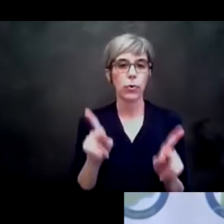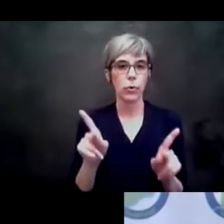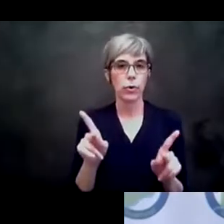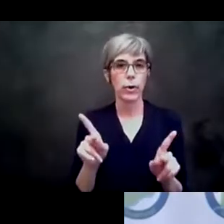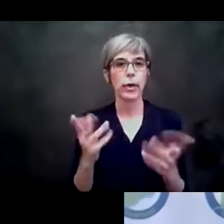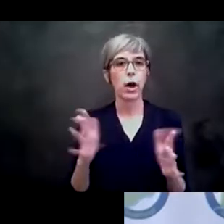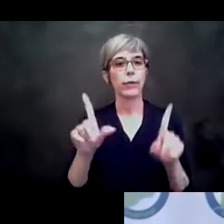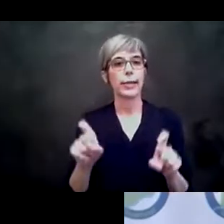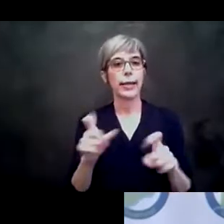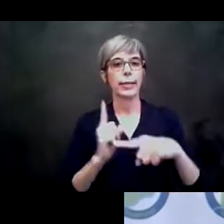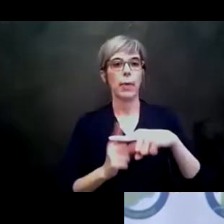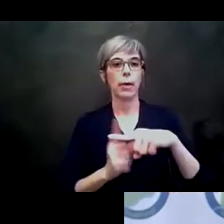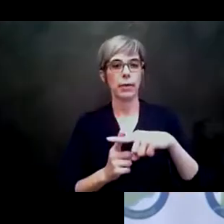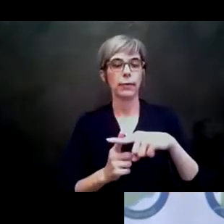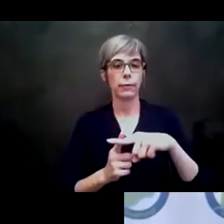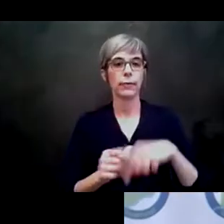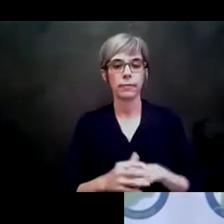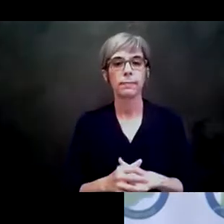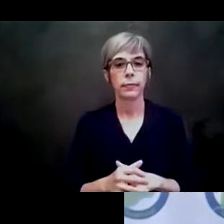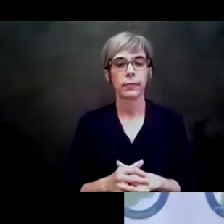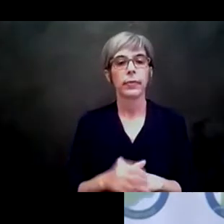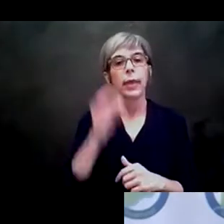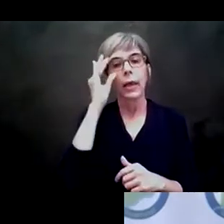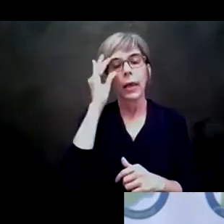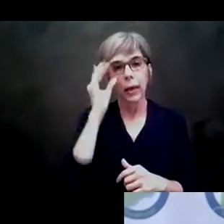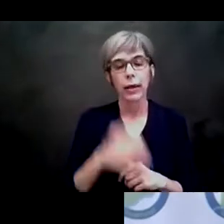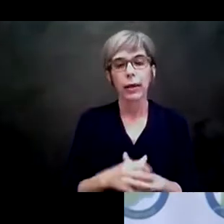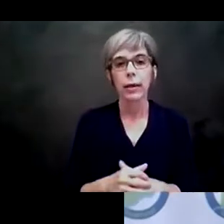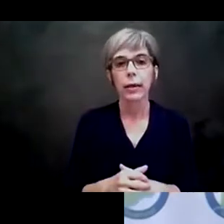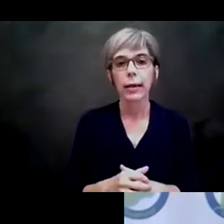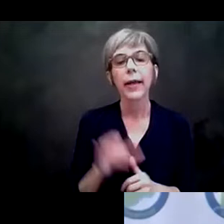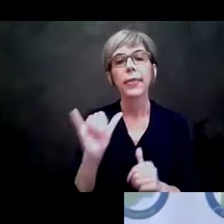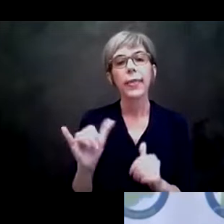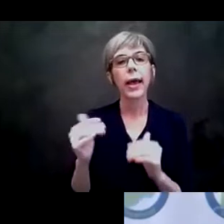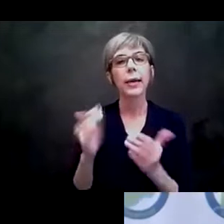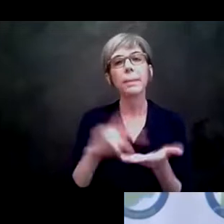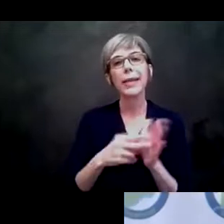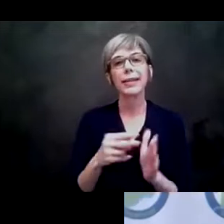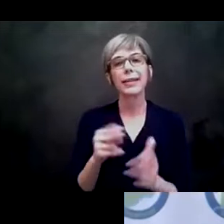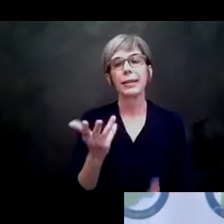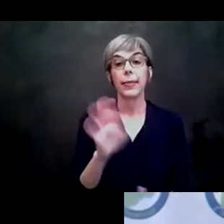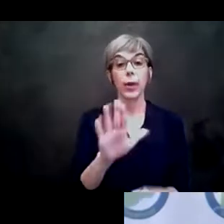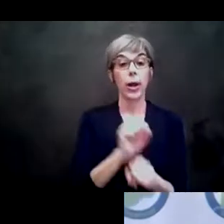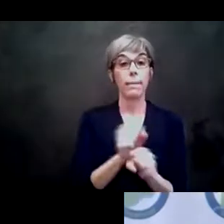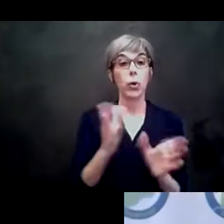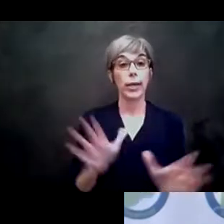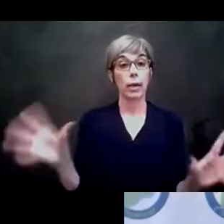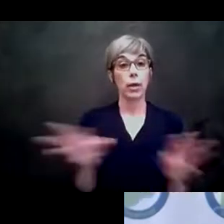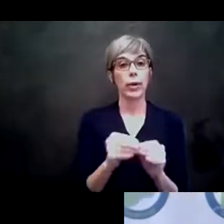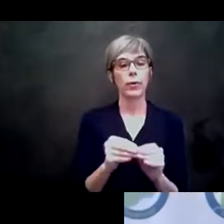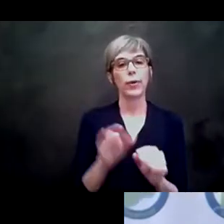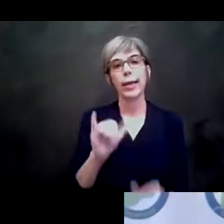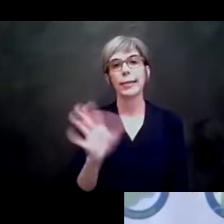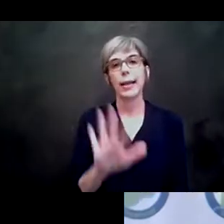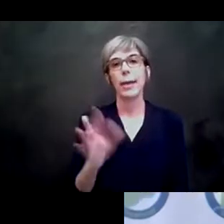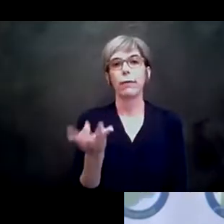that work at Tyson and Joslin, and that does equal about 4% of their entire workforce